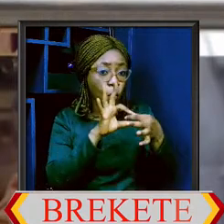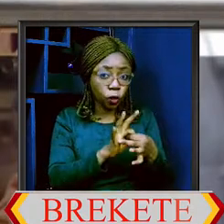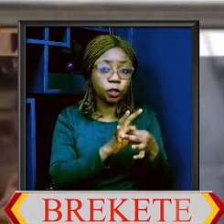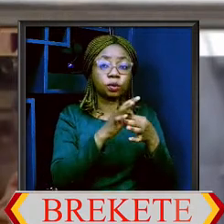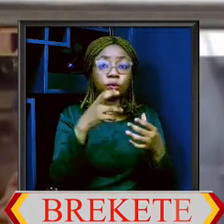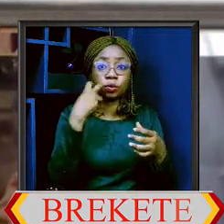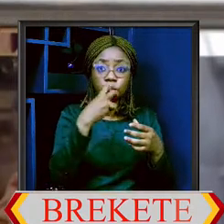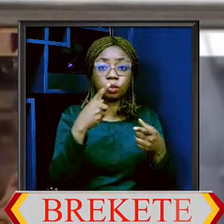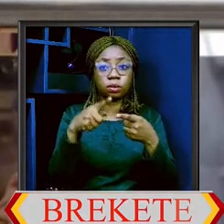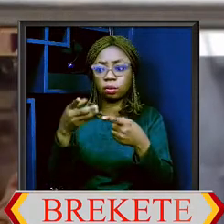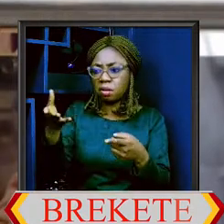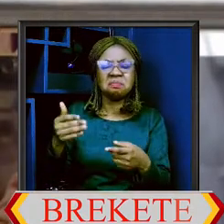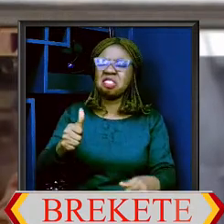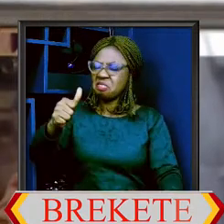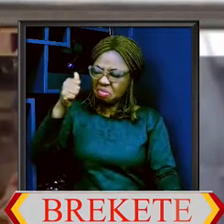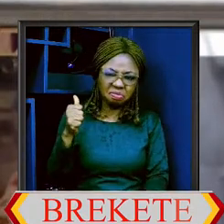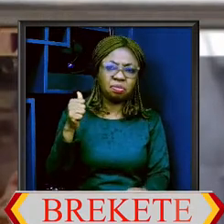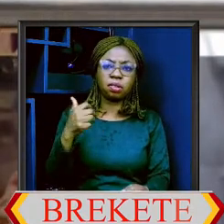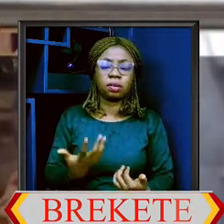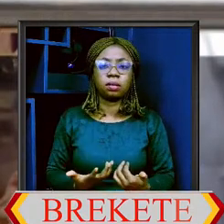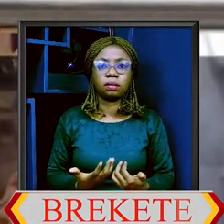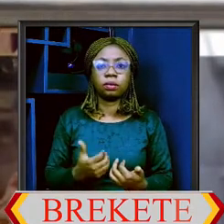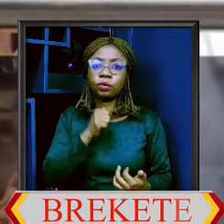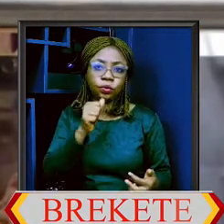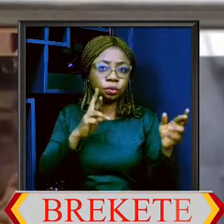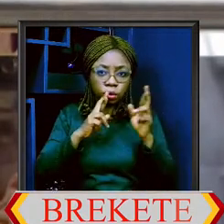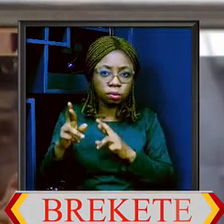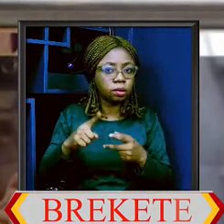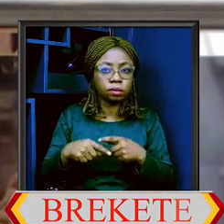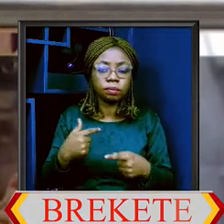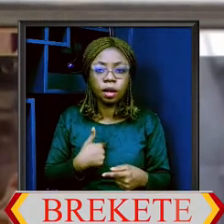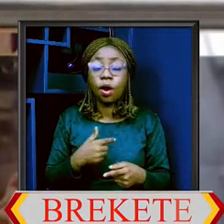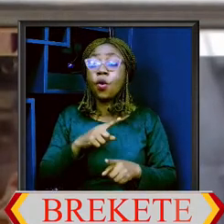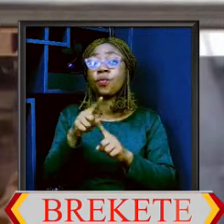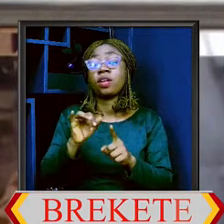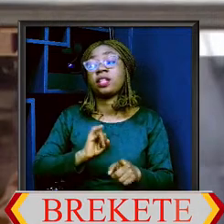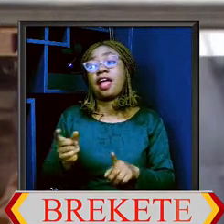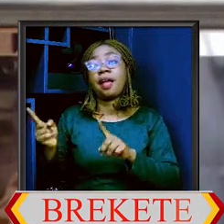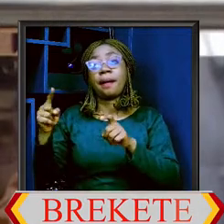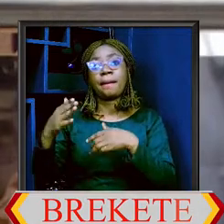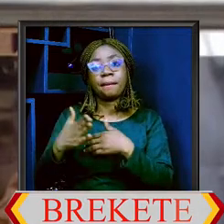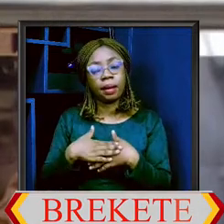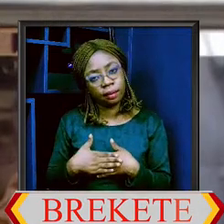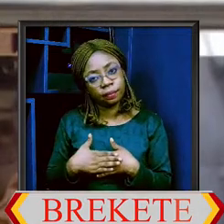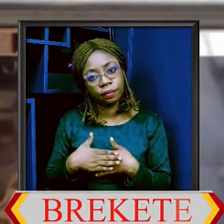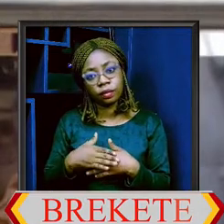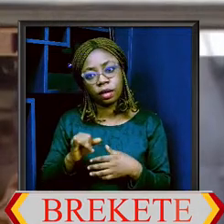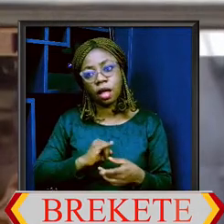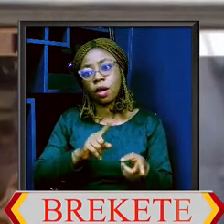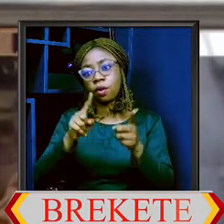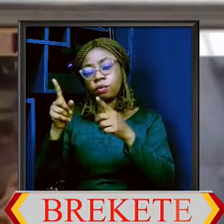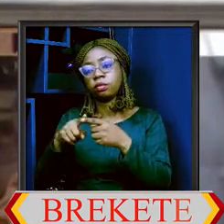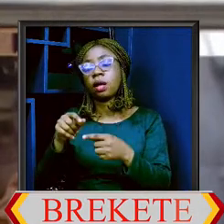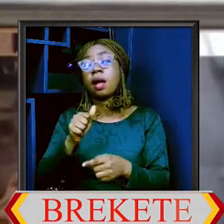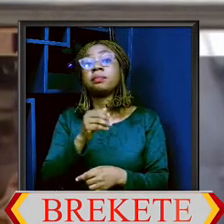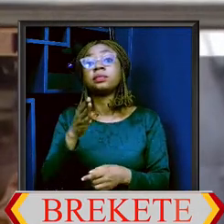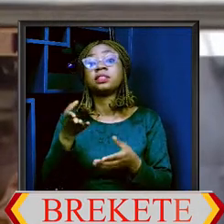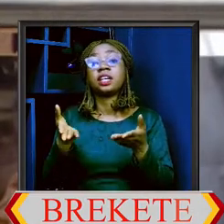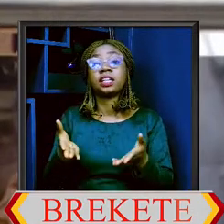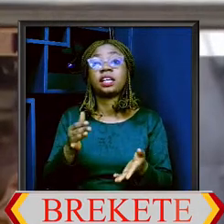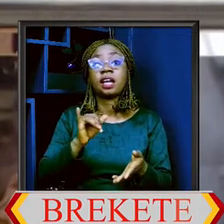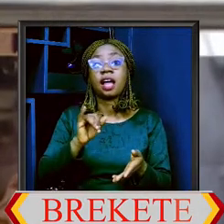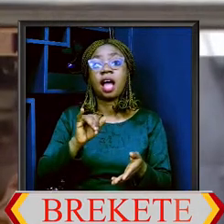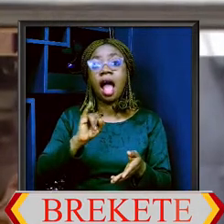you answer answer me when I came back I Rose to Abuja here I